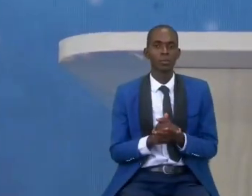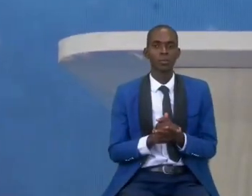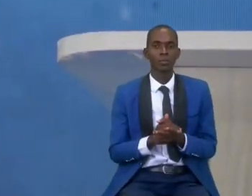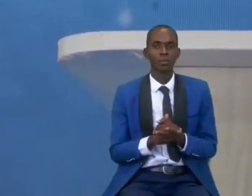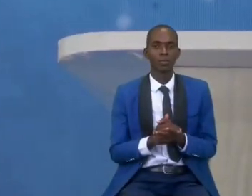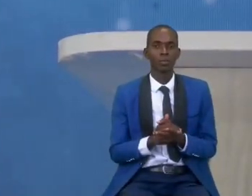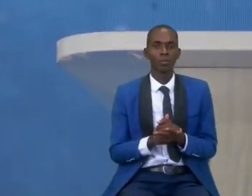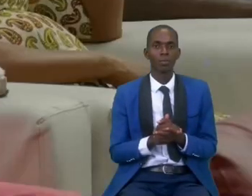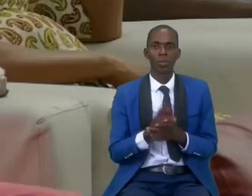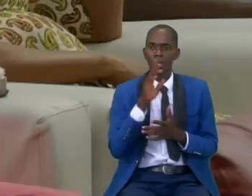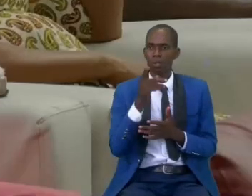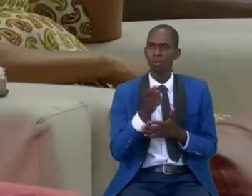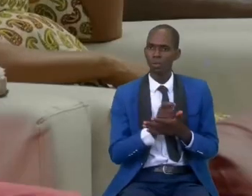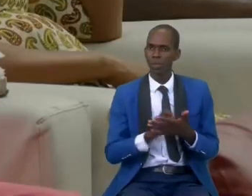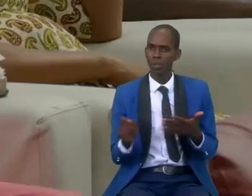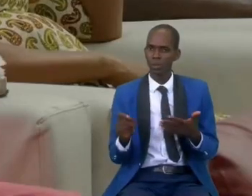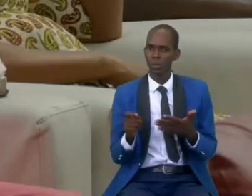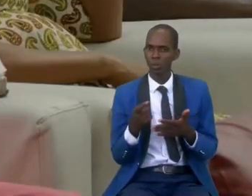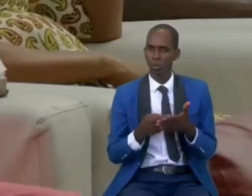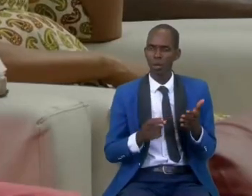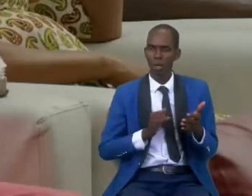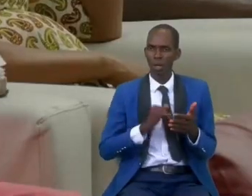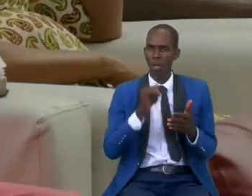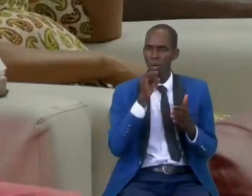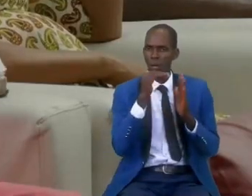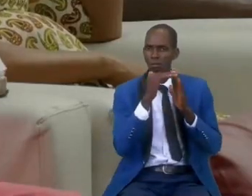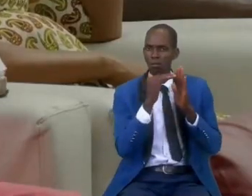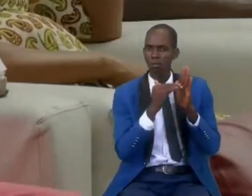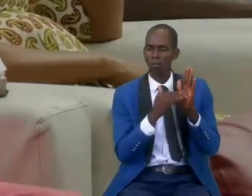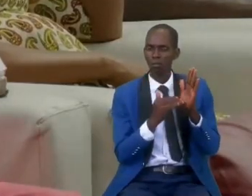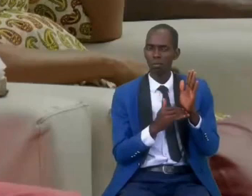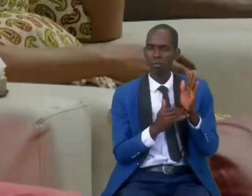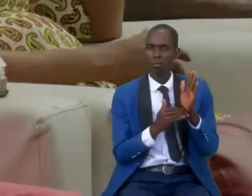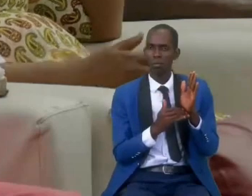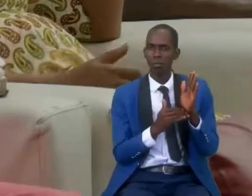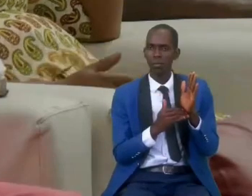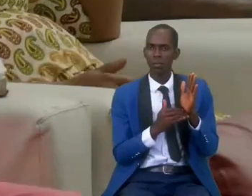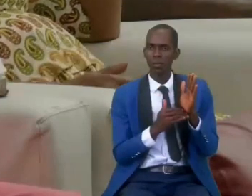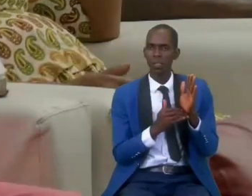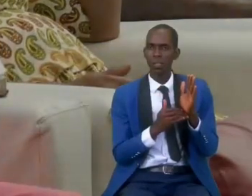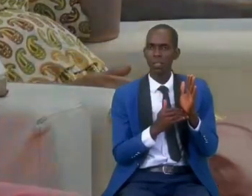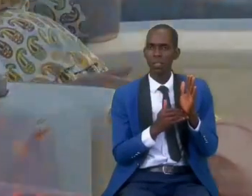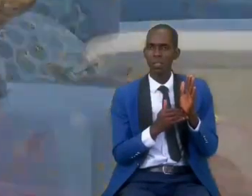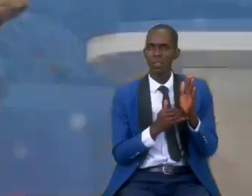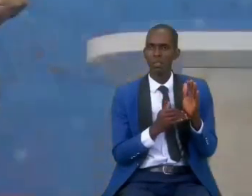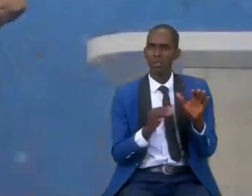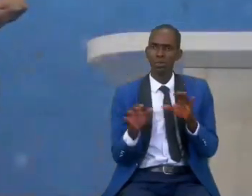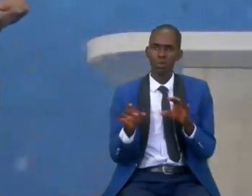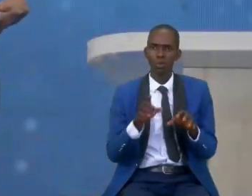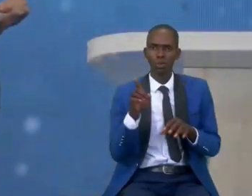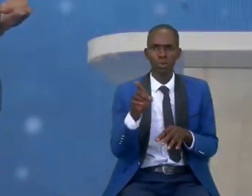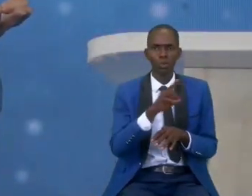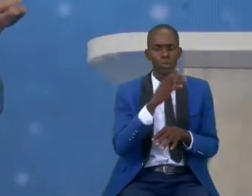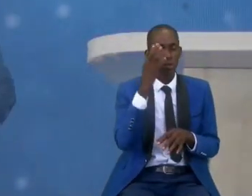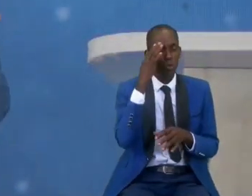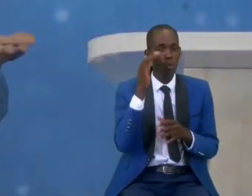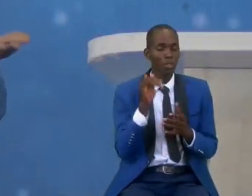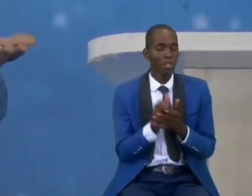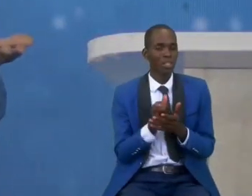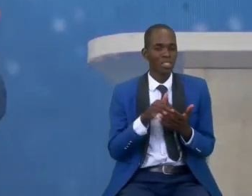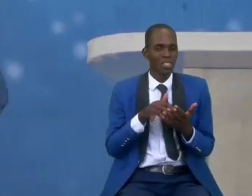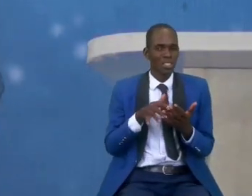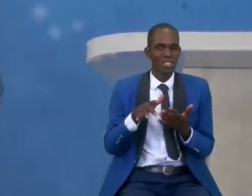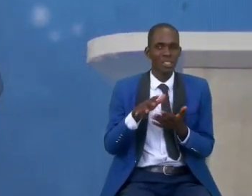you? And do you know that these are the things that people invent, inventions of corruption